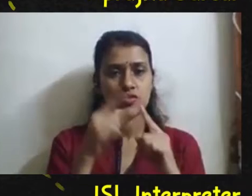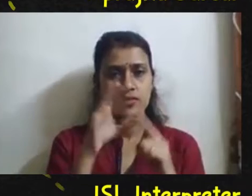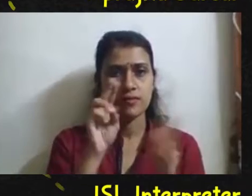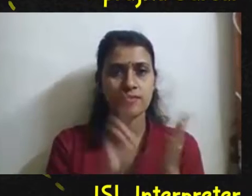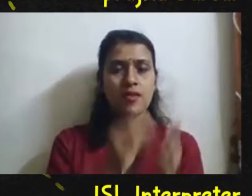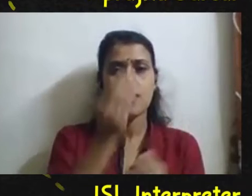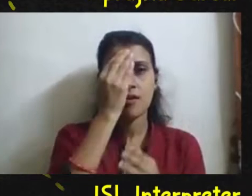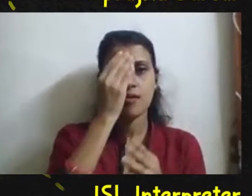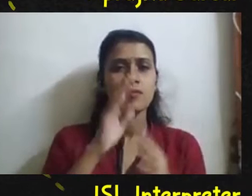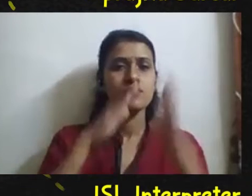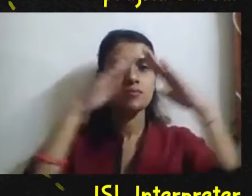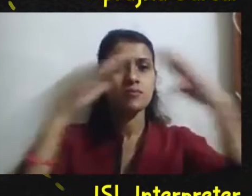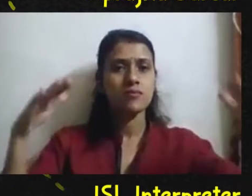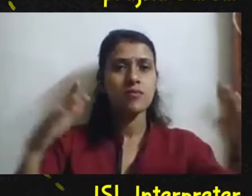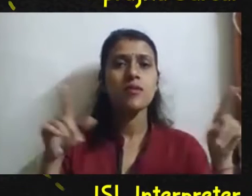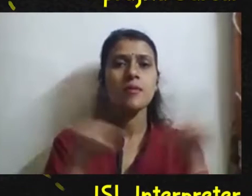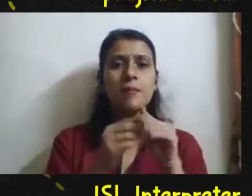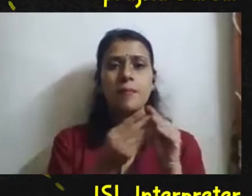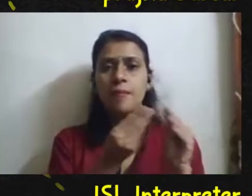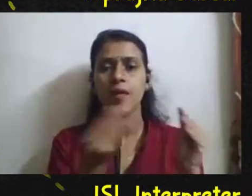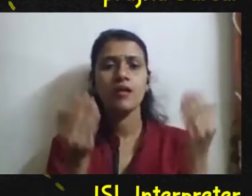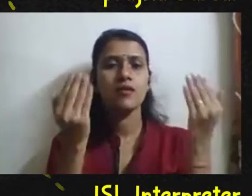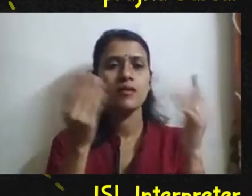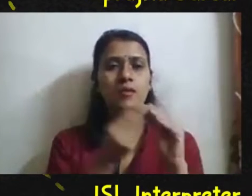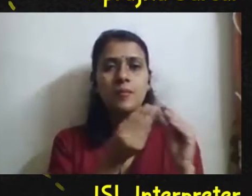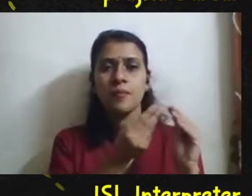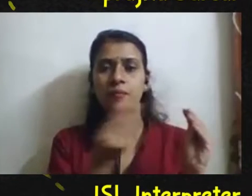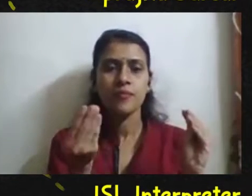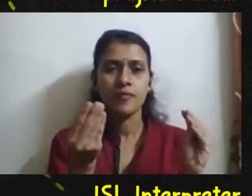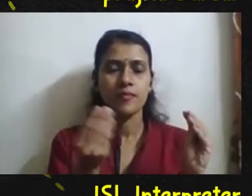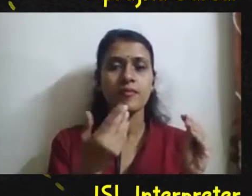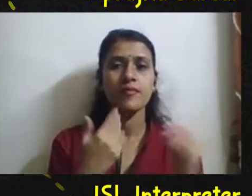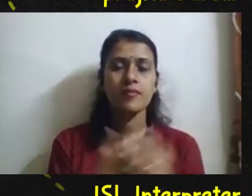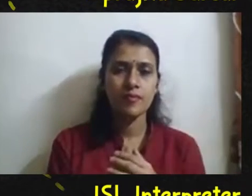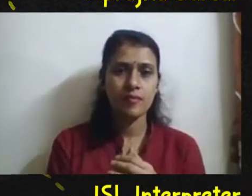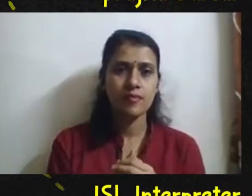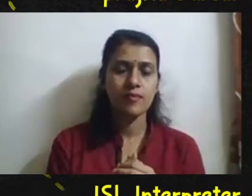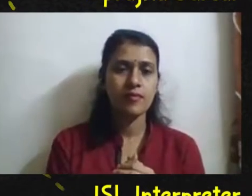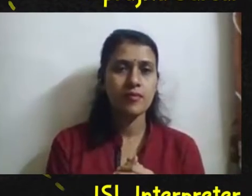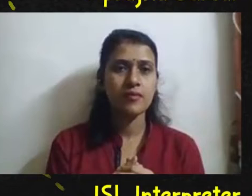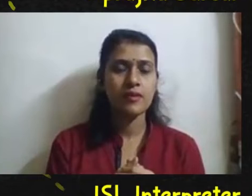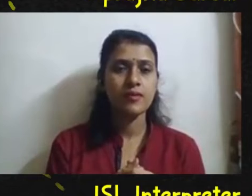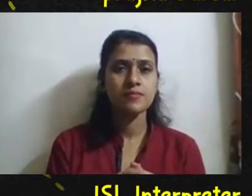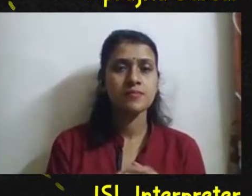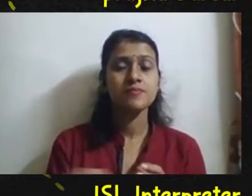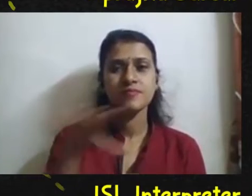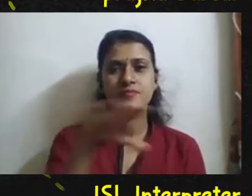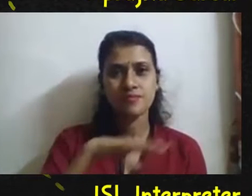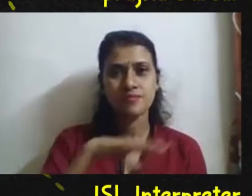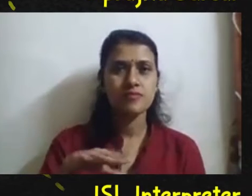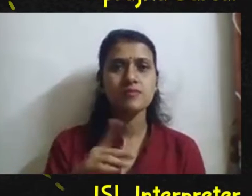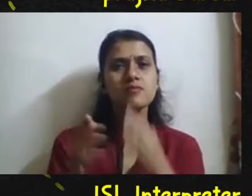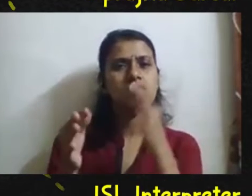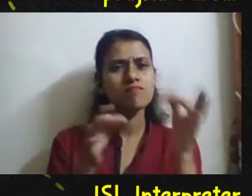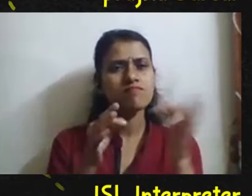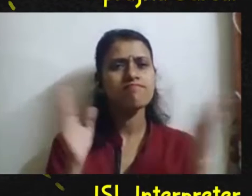And you will see the red triangle, inverted red triangle in the posters around the assembly. And clearly he's encouraging